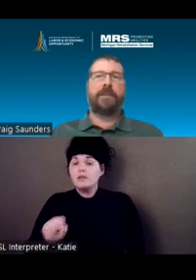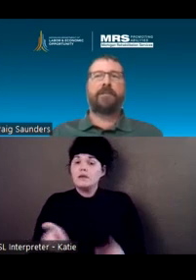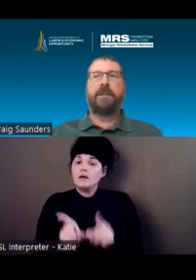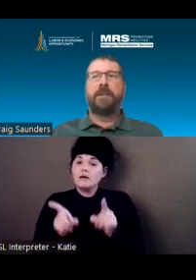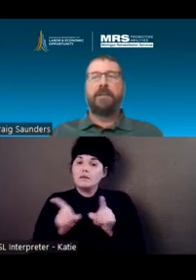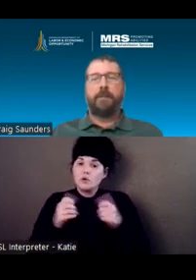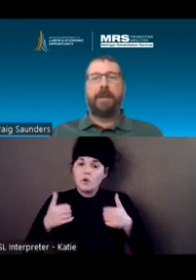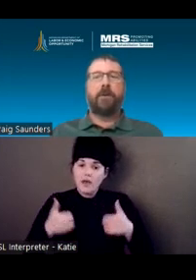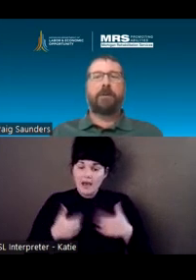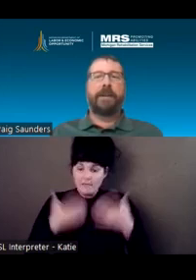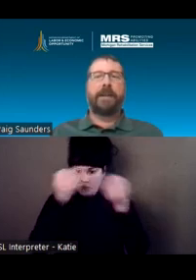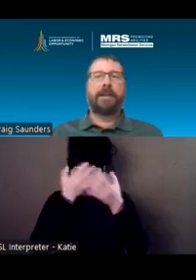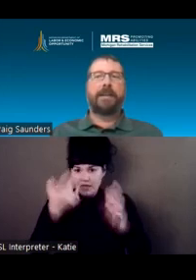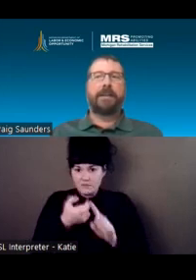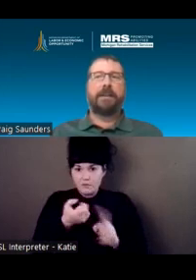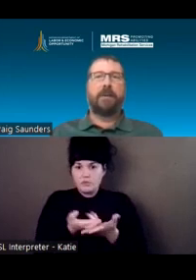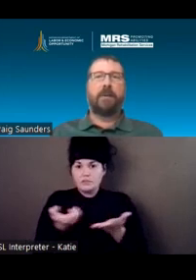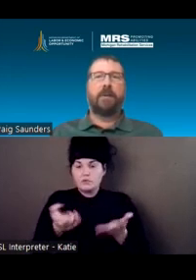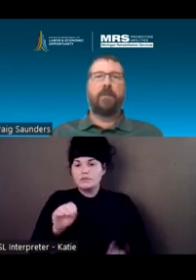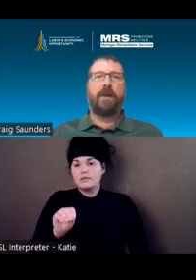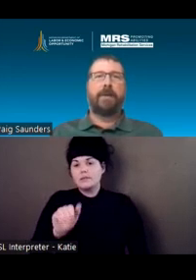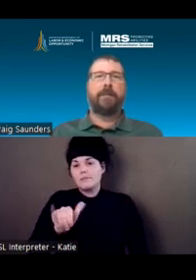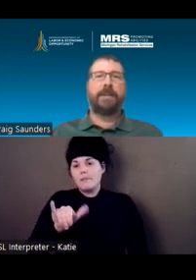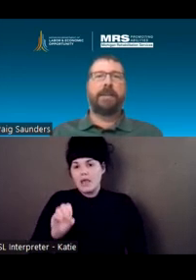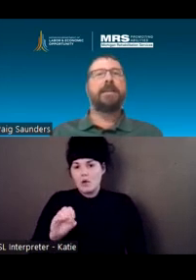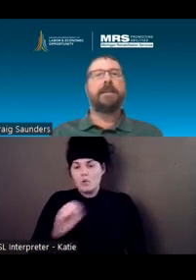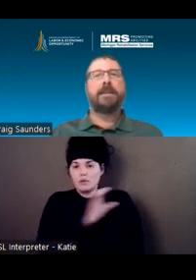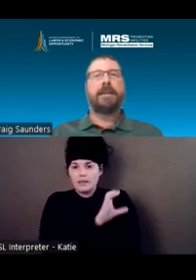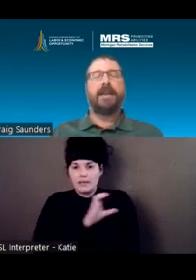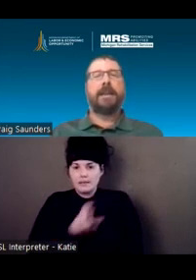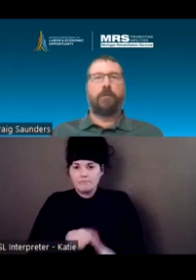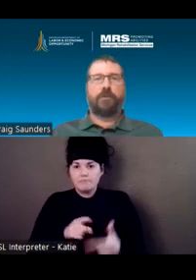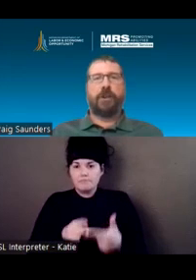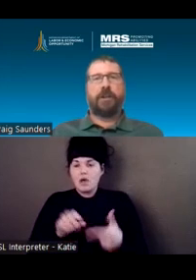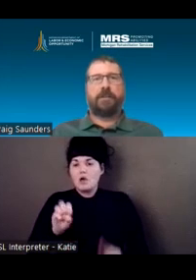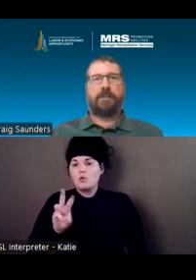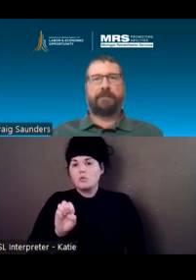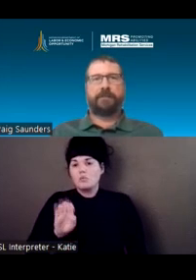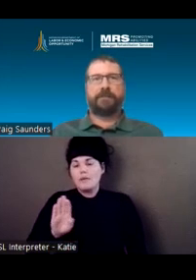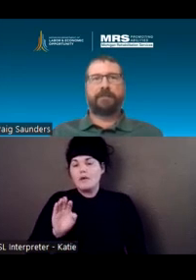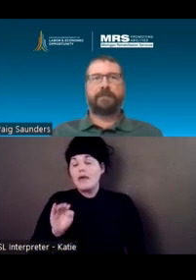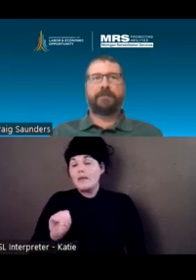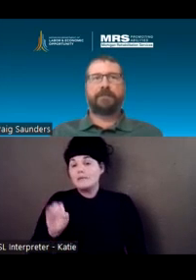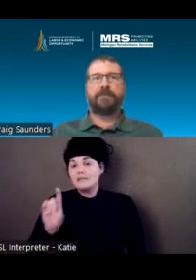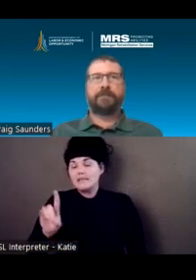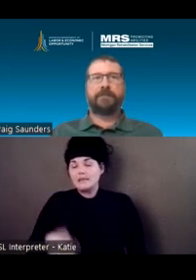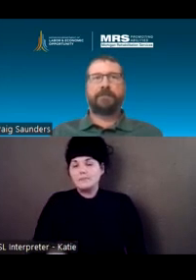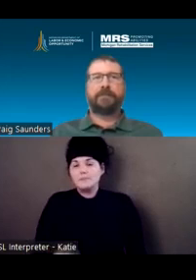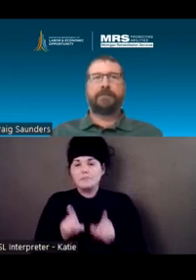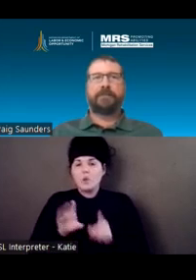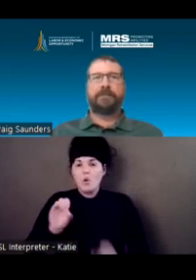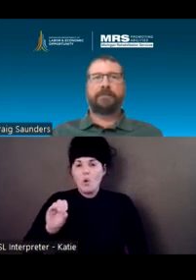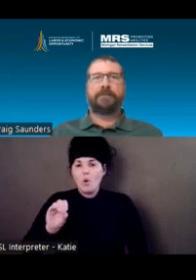such as the Mayo Clinic, WebMD, and OSHA.